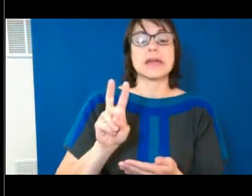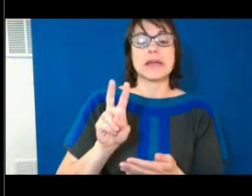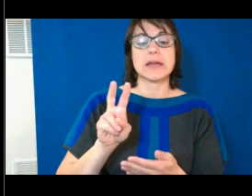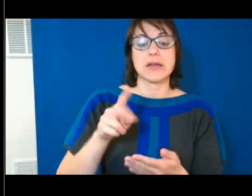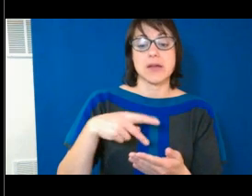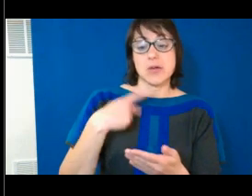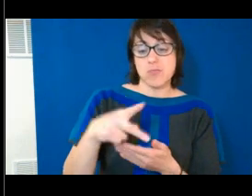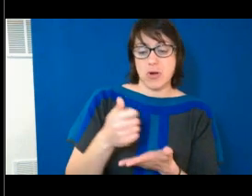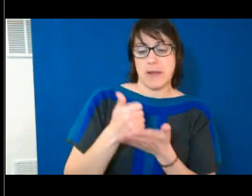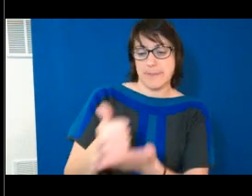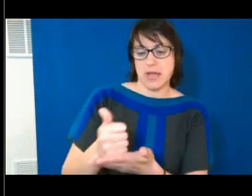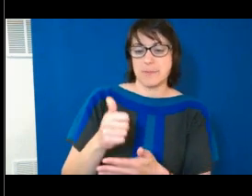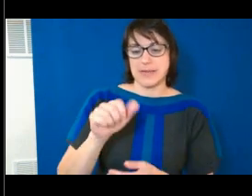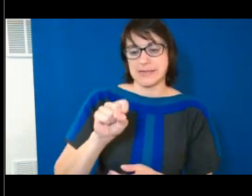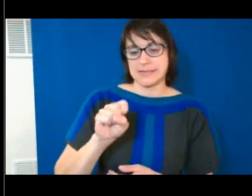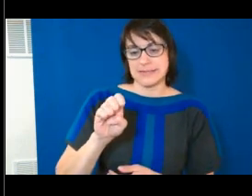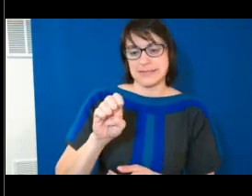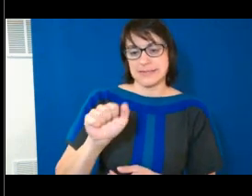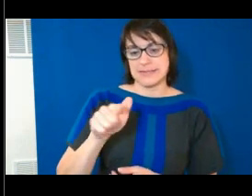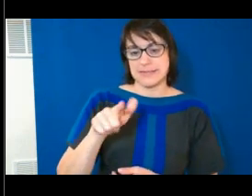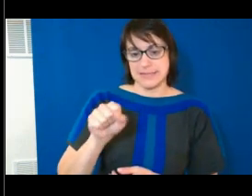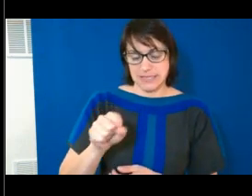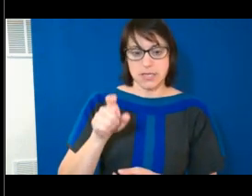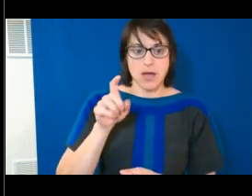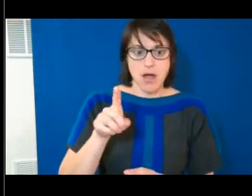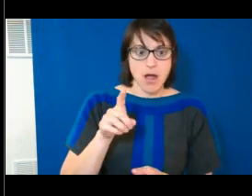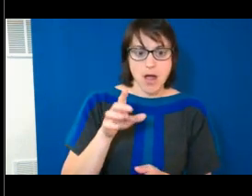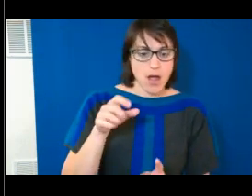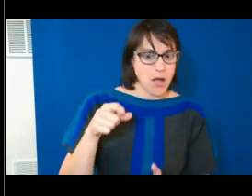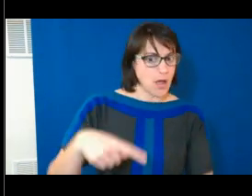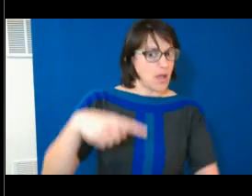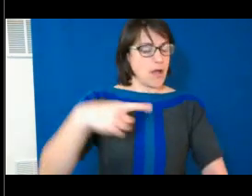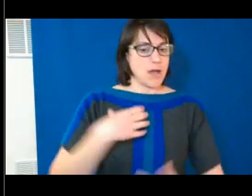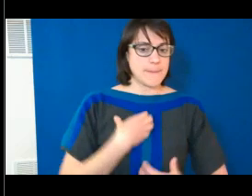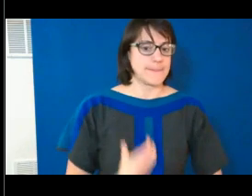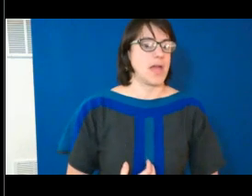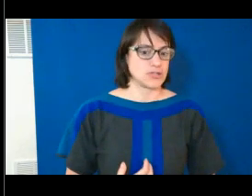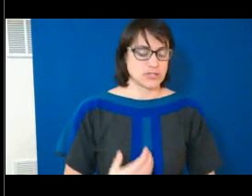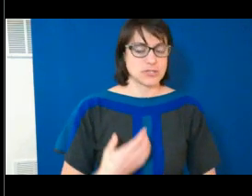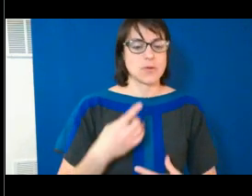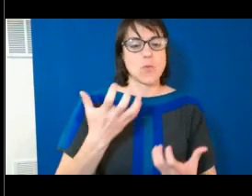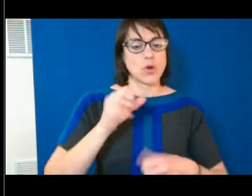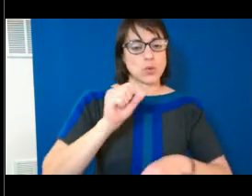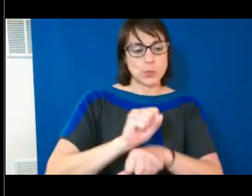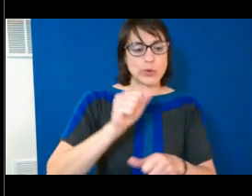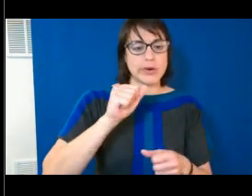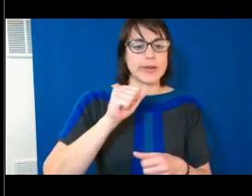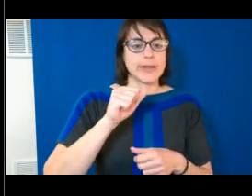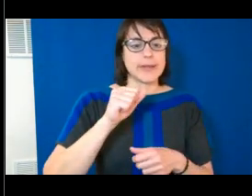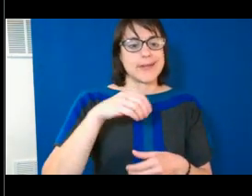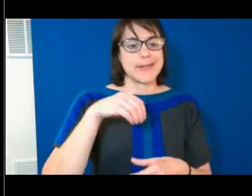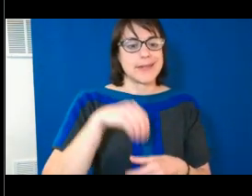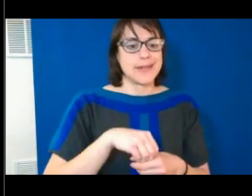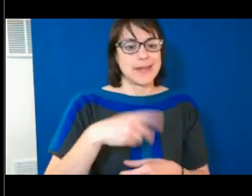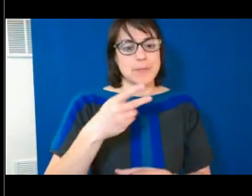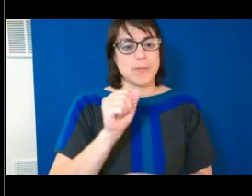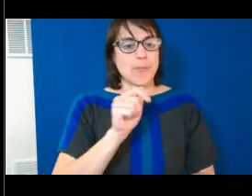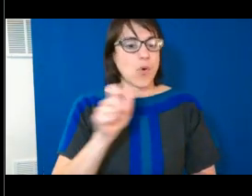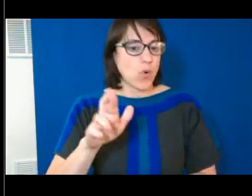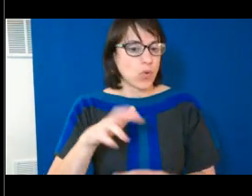sparked a passion for Kit, leading to fieldwork in remote circumpolar locations in Alaska and Antarctica. Her previous work